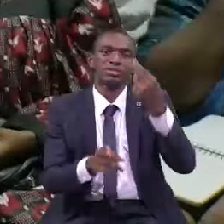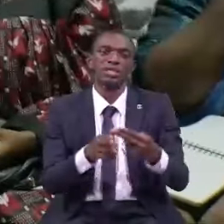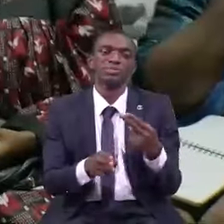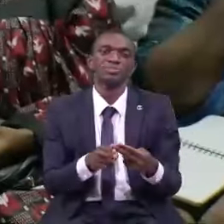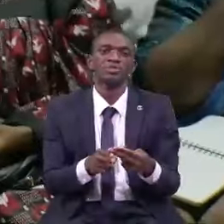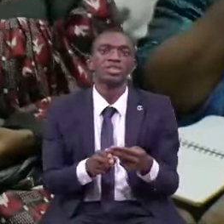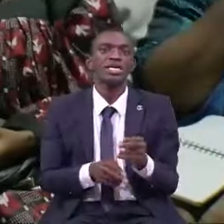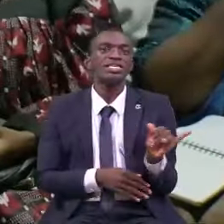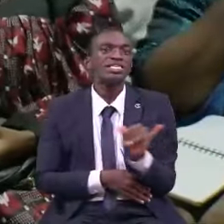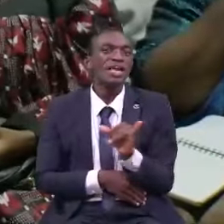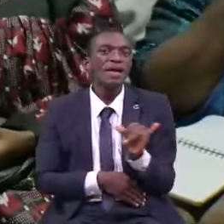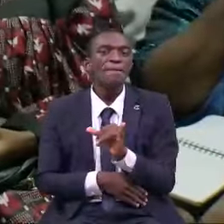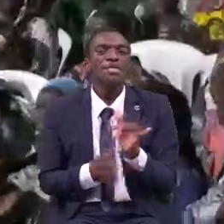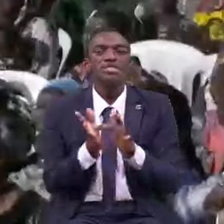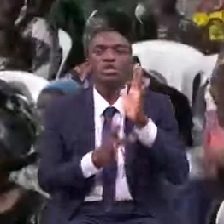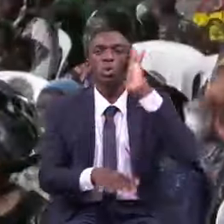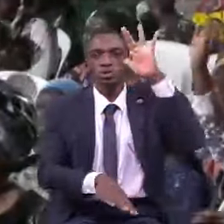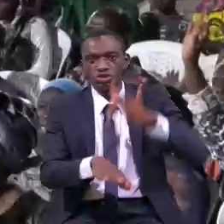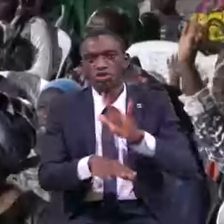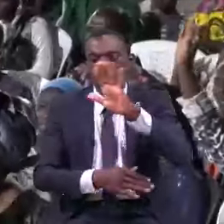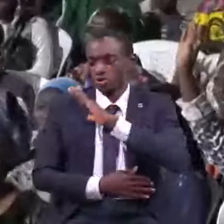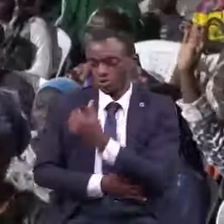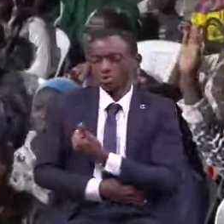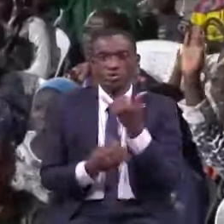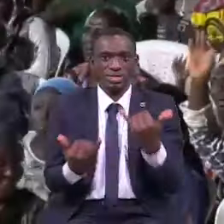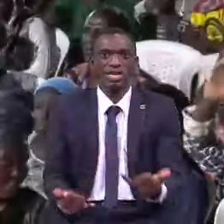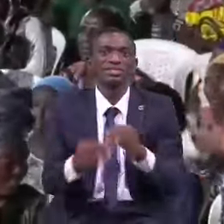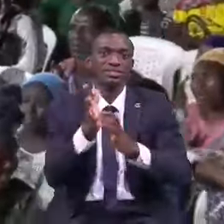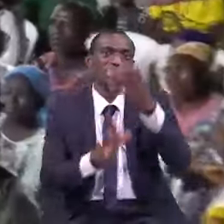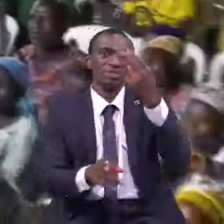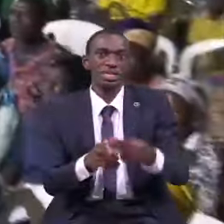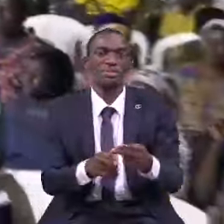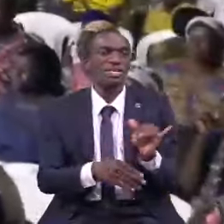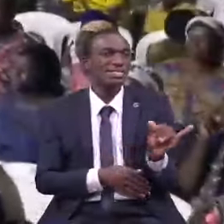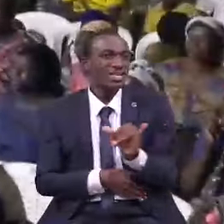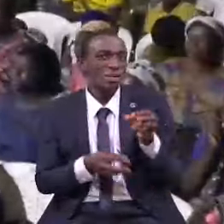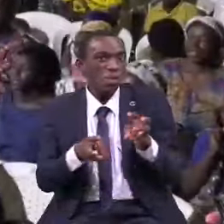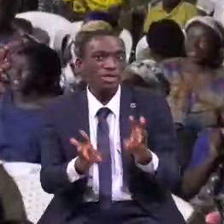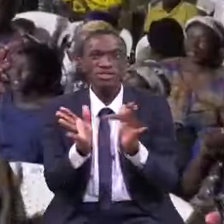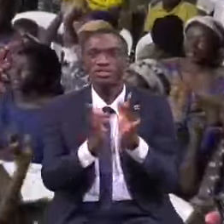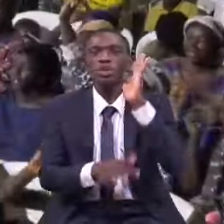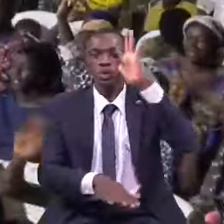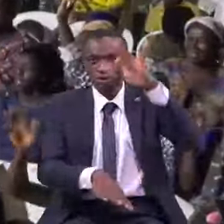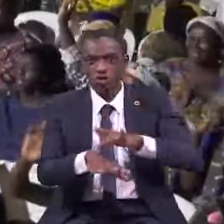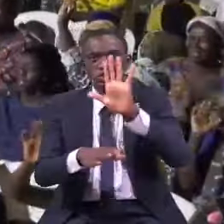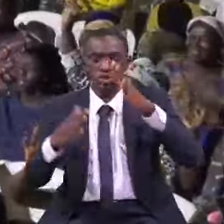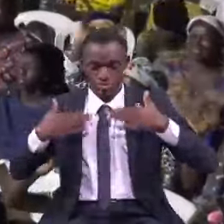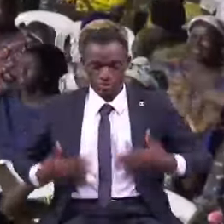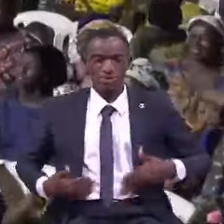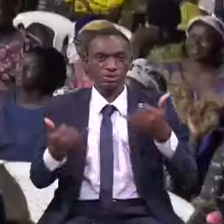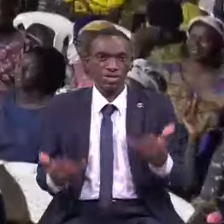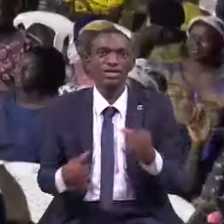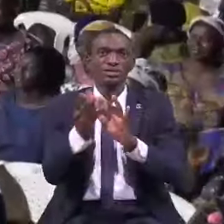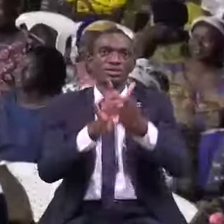like he will touch your soul tonight, that he'll touch your body tonight,